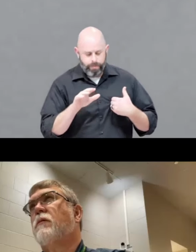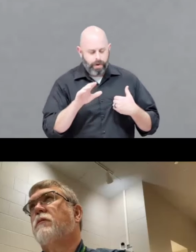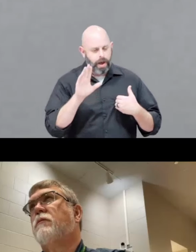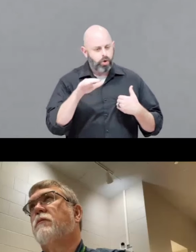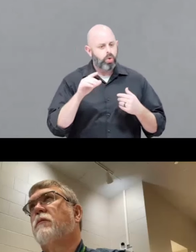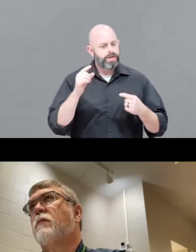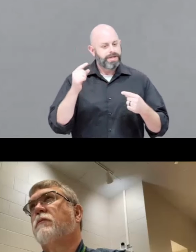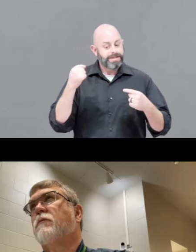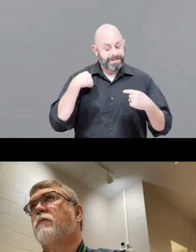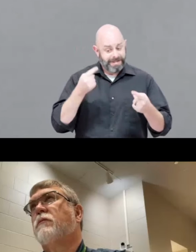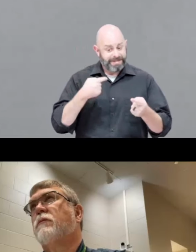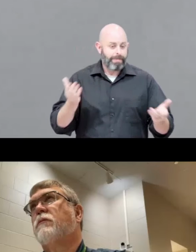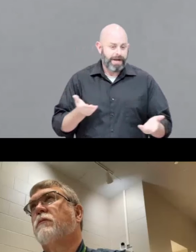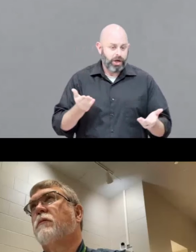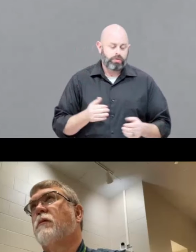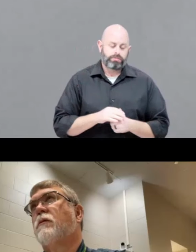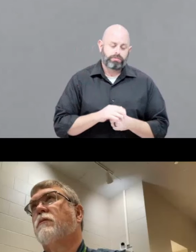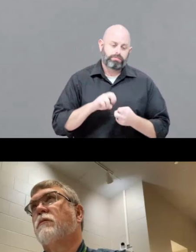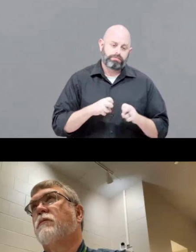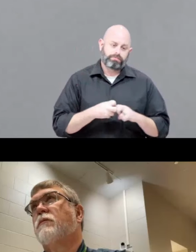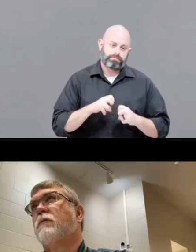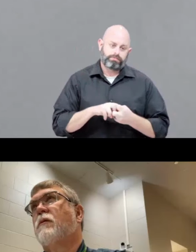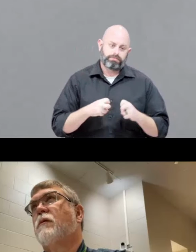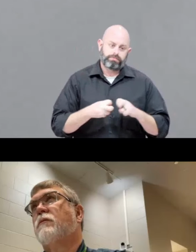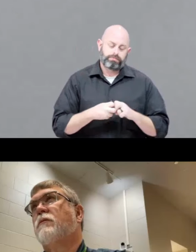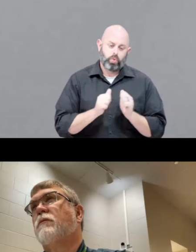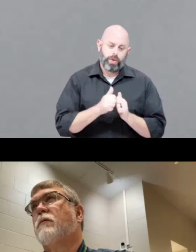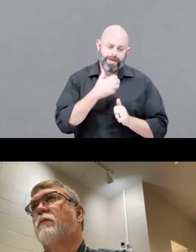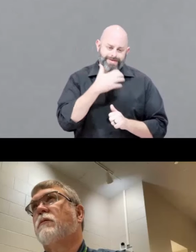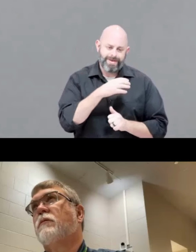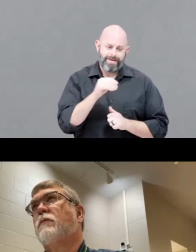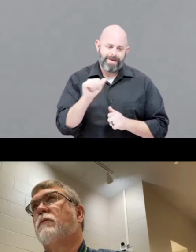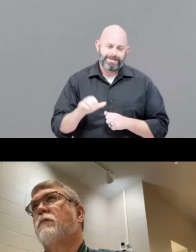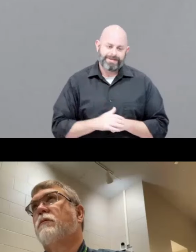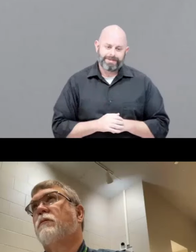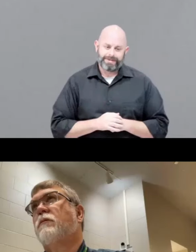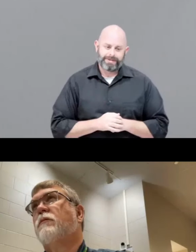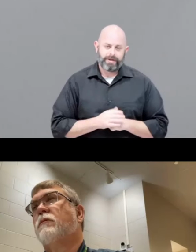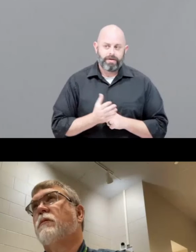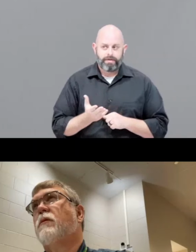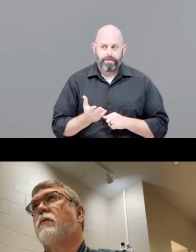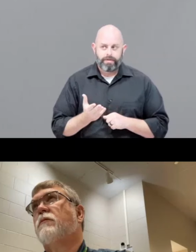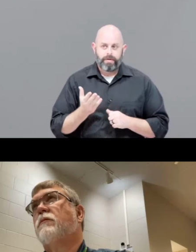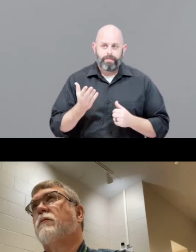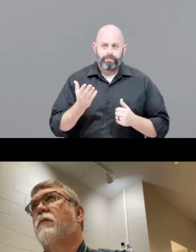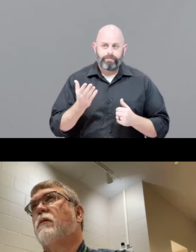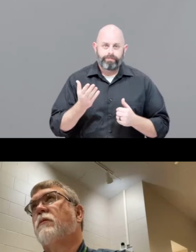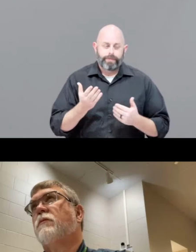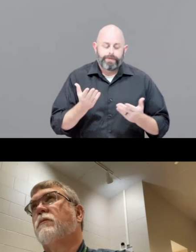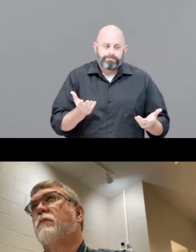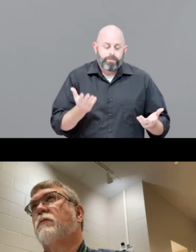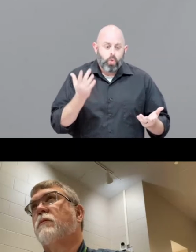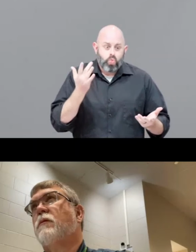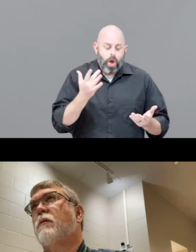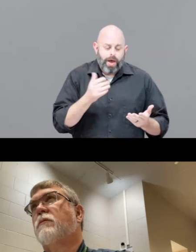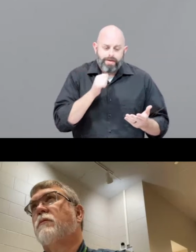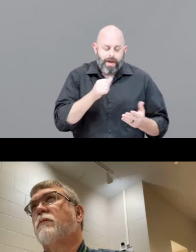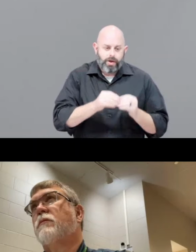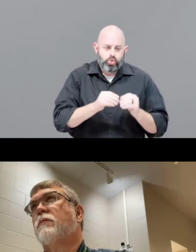been here, we've had issues with the heat and AC. I'm not sure why they weren't addressed in the